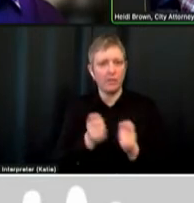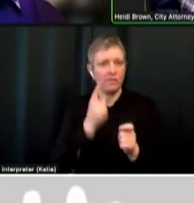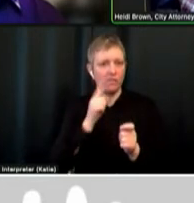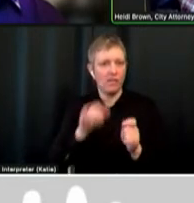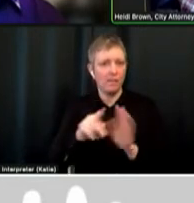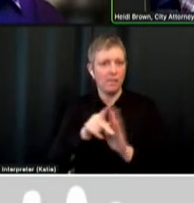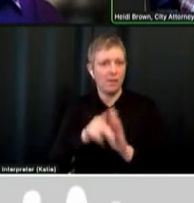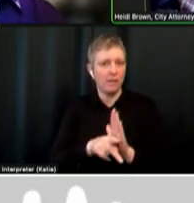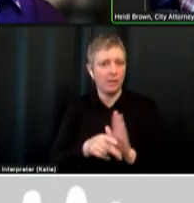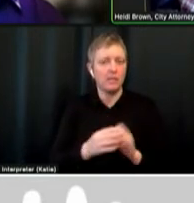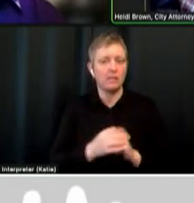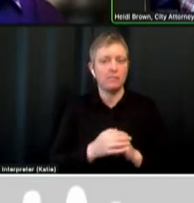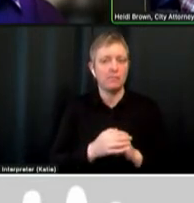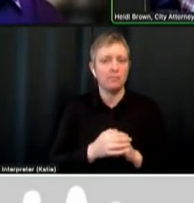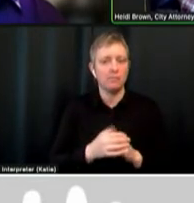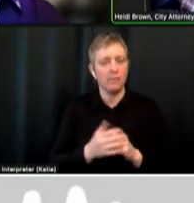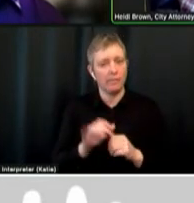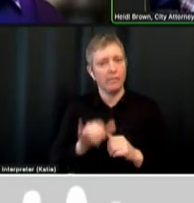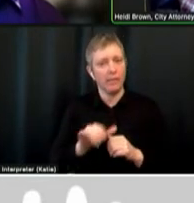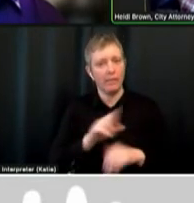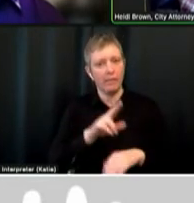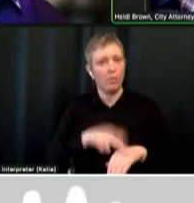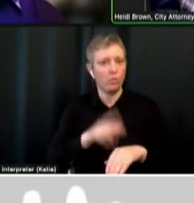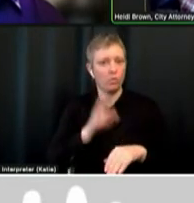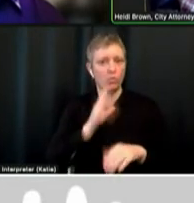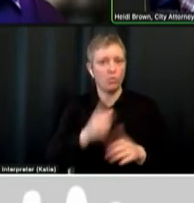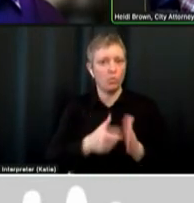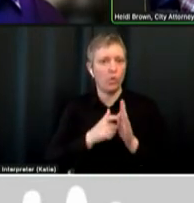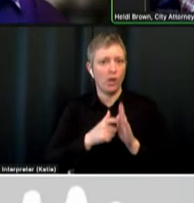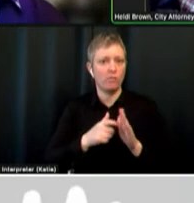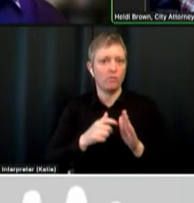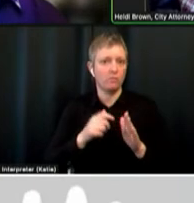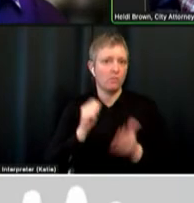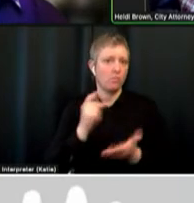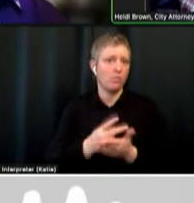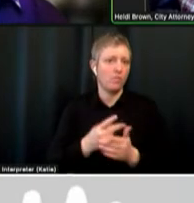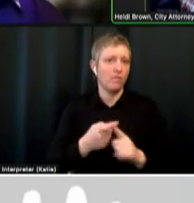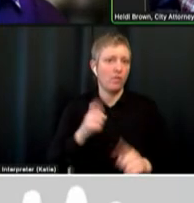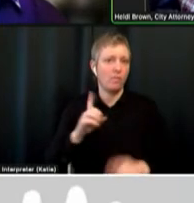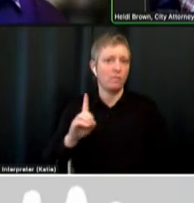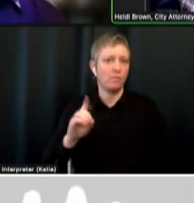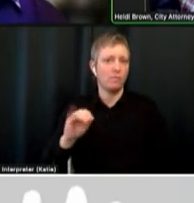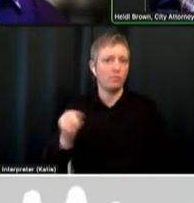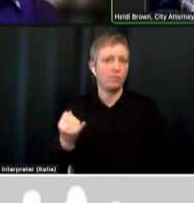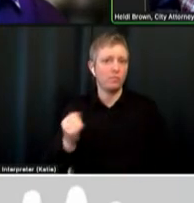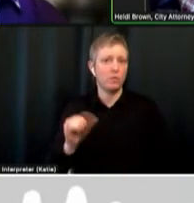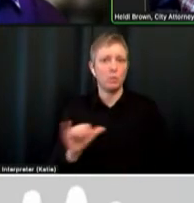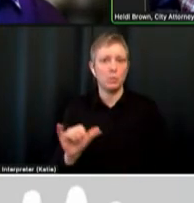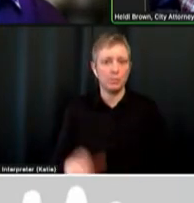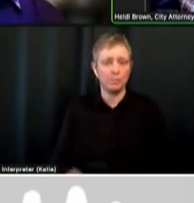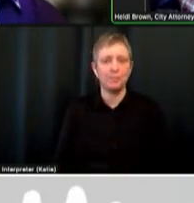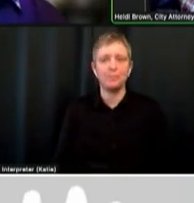course, require approval by the Department of Justice as well. We also agreed that either